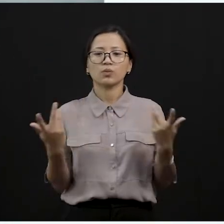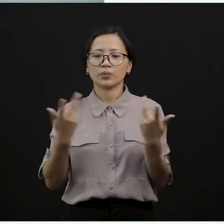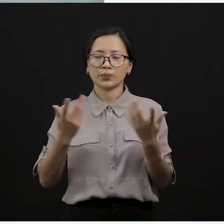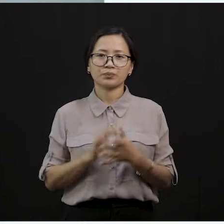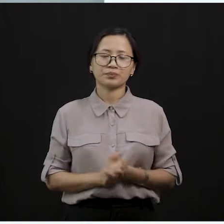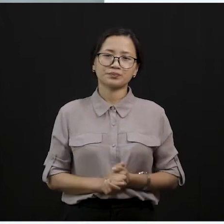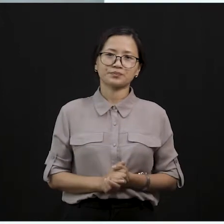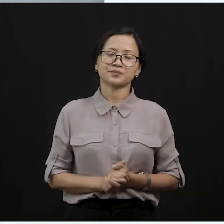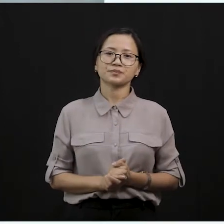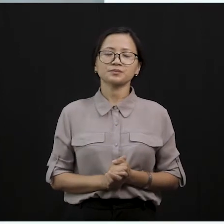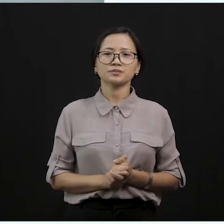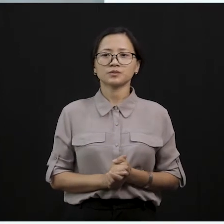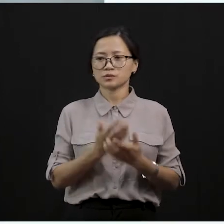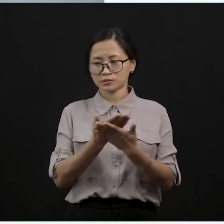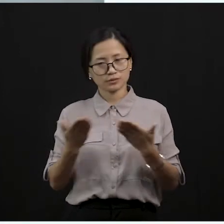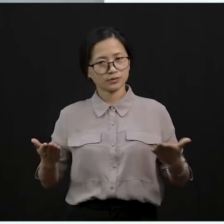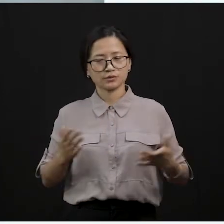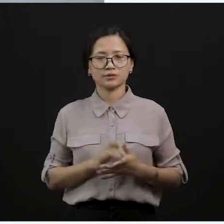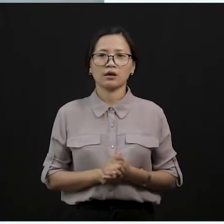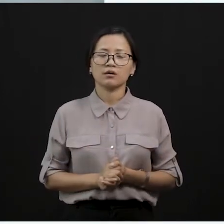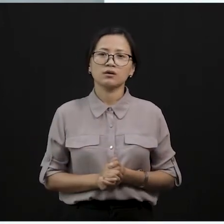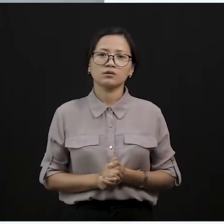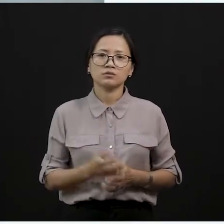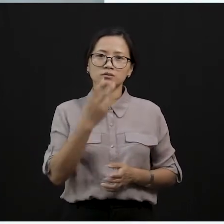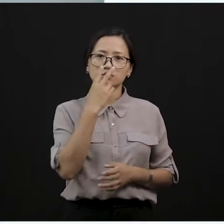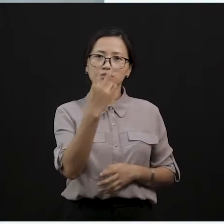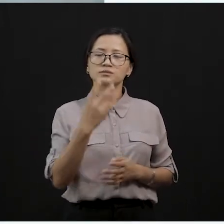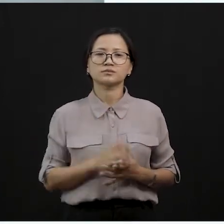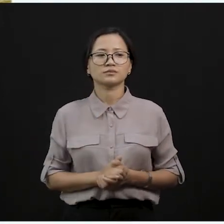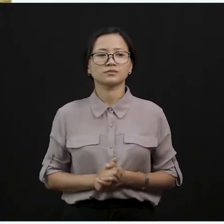on between the ant and the grasshopper. So let's see.